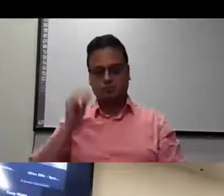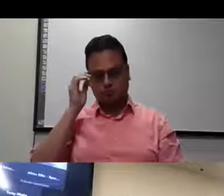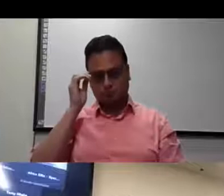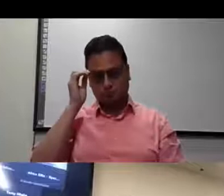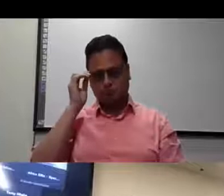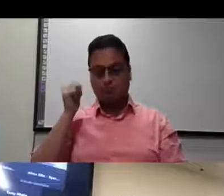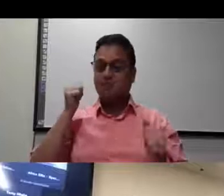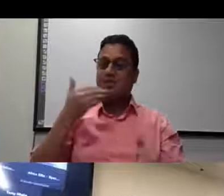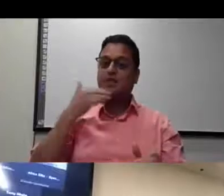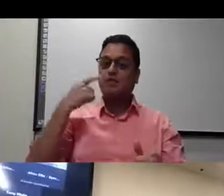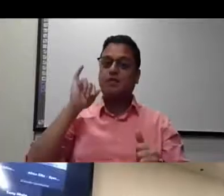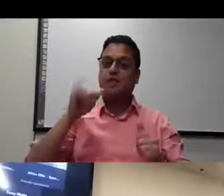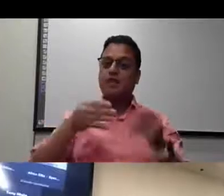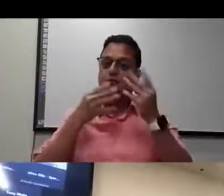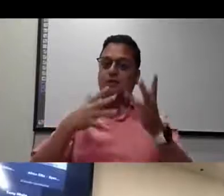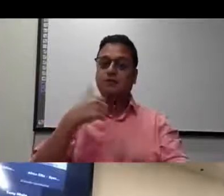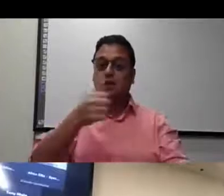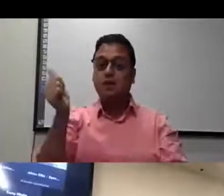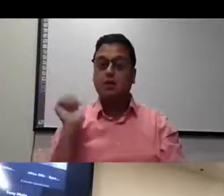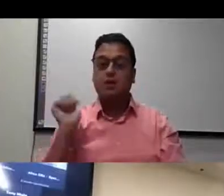Great, thank you for that update. Anyone else?